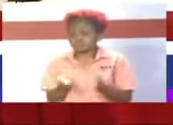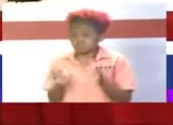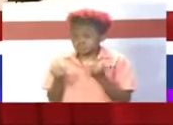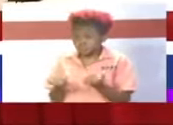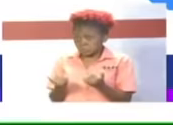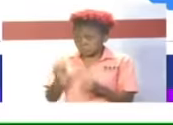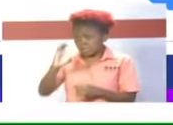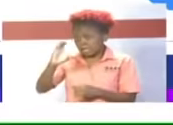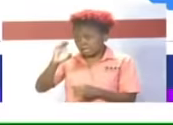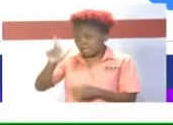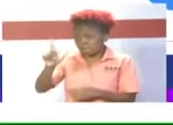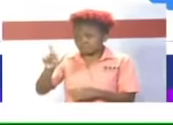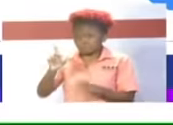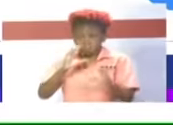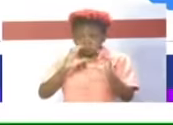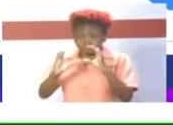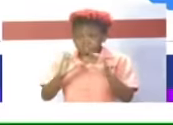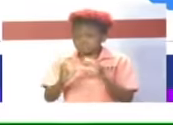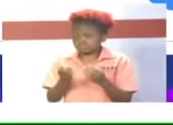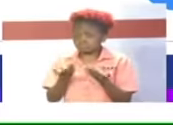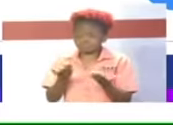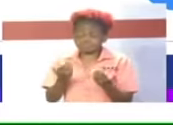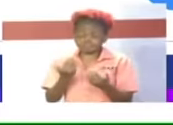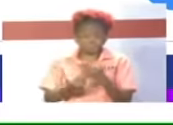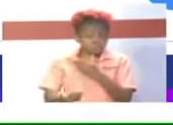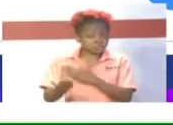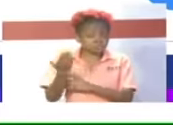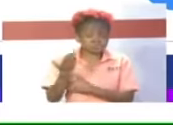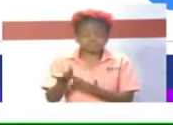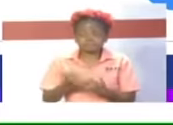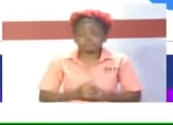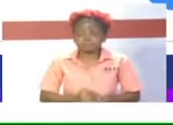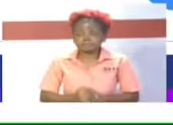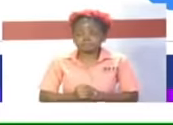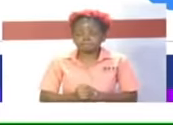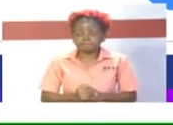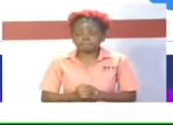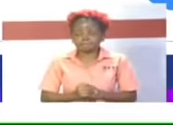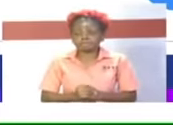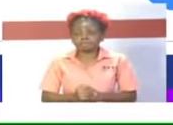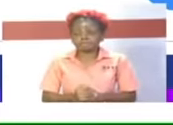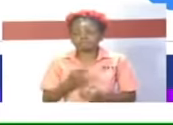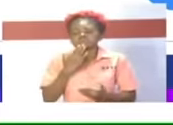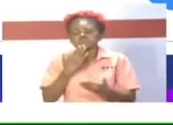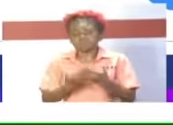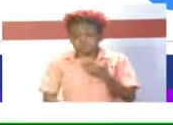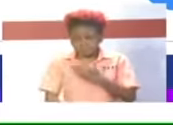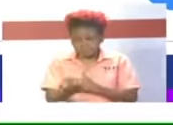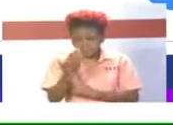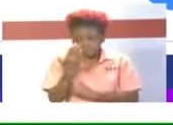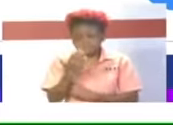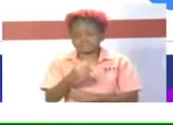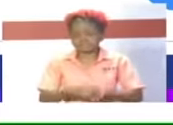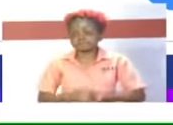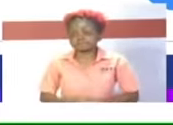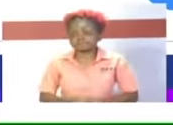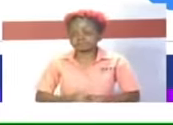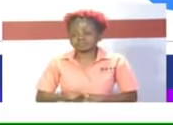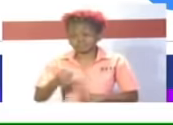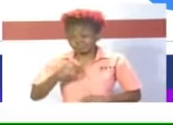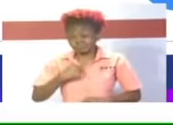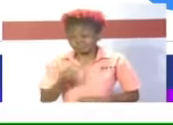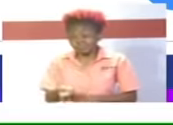morning. Hi, good morning. I'm Natalie Singh, Caribbean Lifestyle Communications. I just have two minor